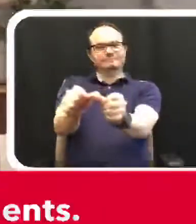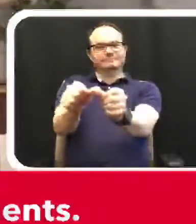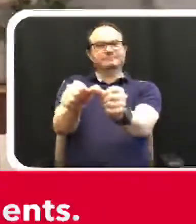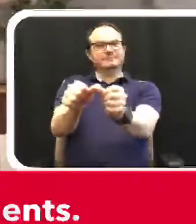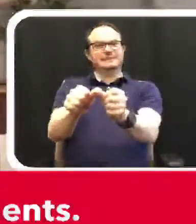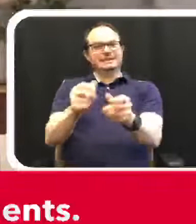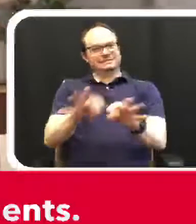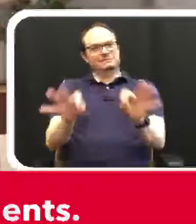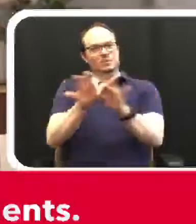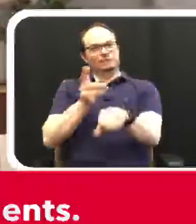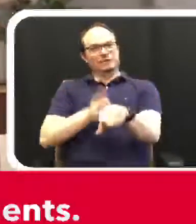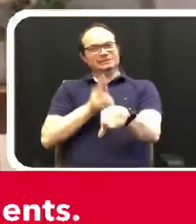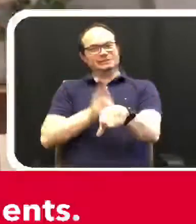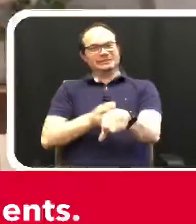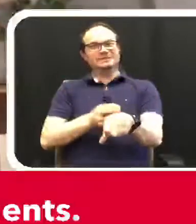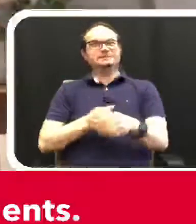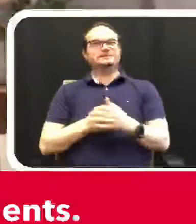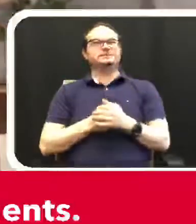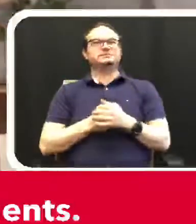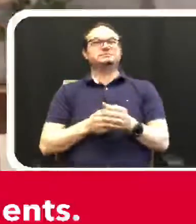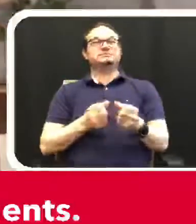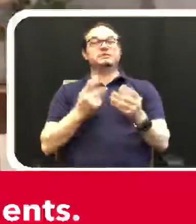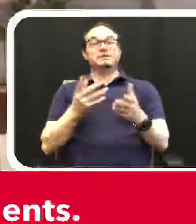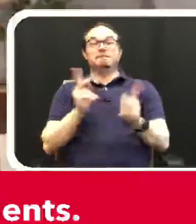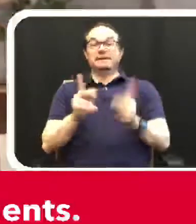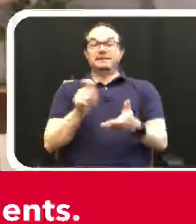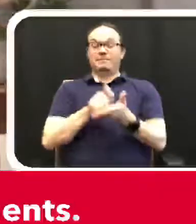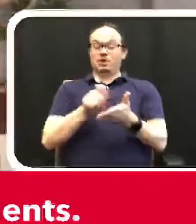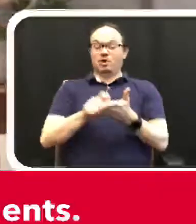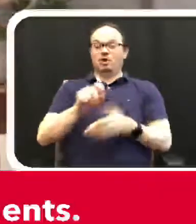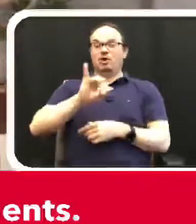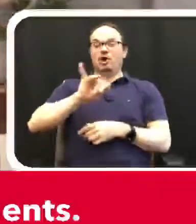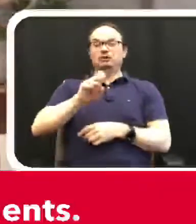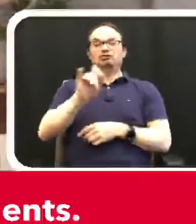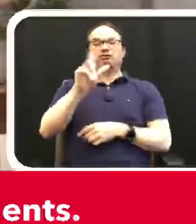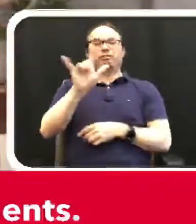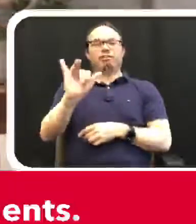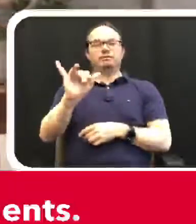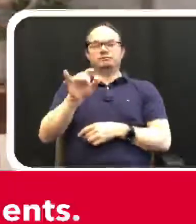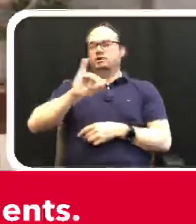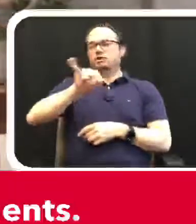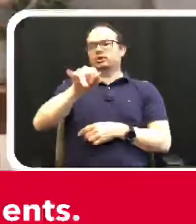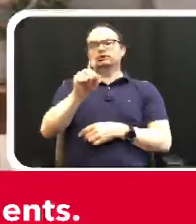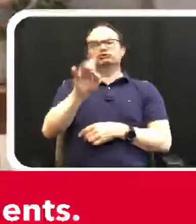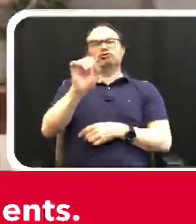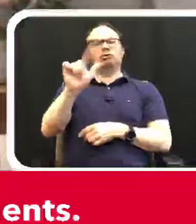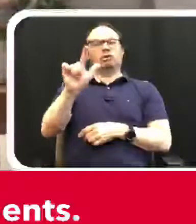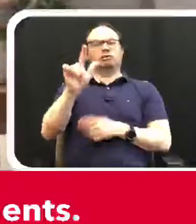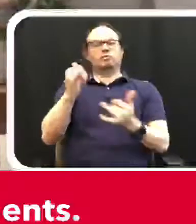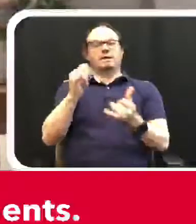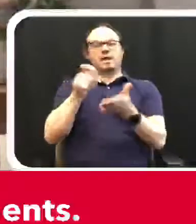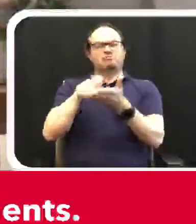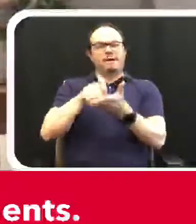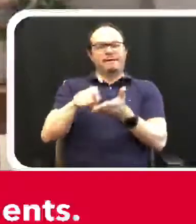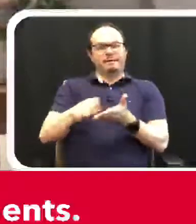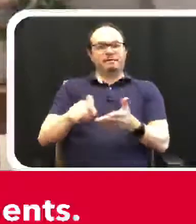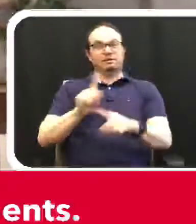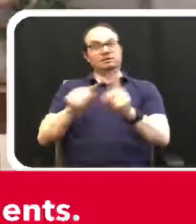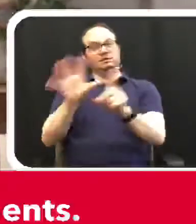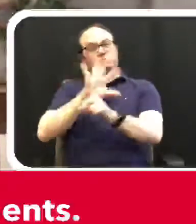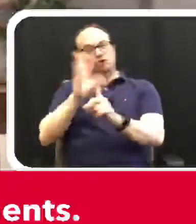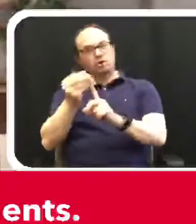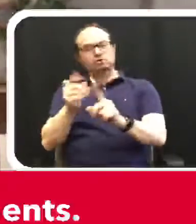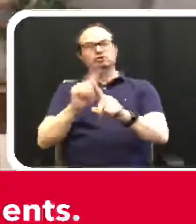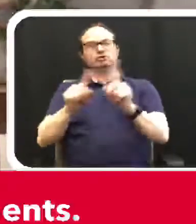history. A lot of people are journaling right now, and this is how we find out about how other cultures and civilizations